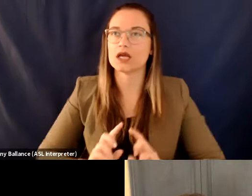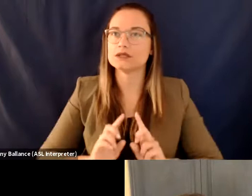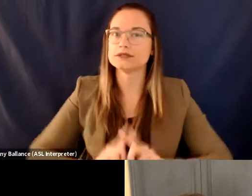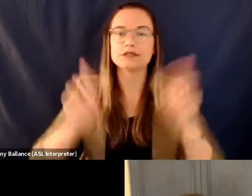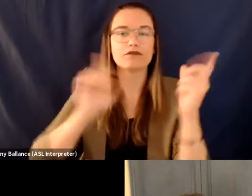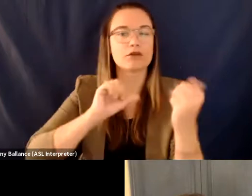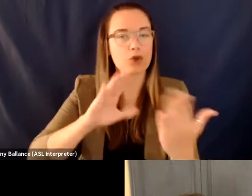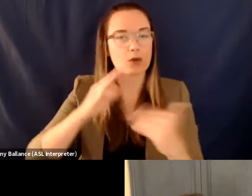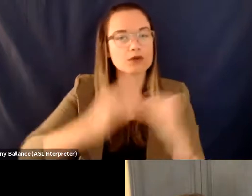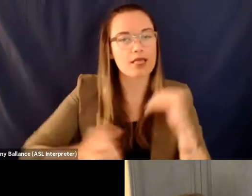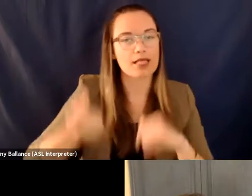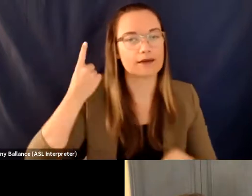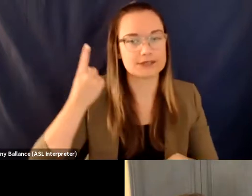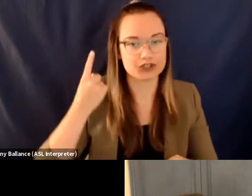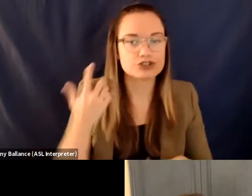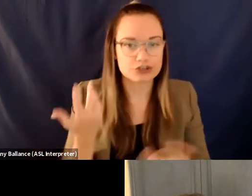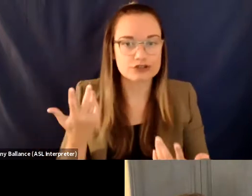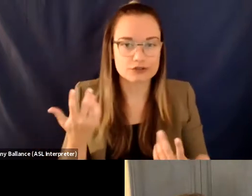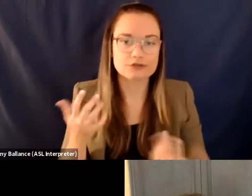so I don't know,